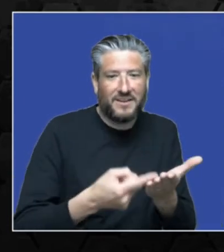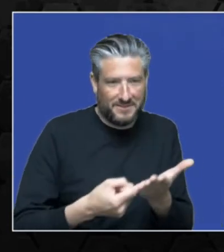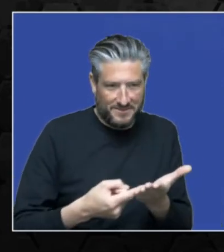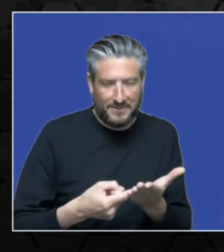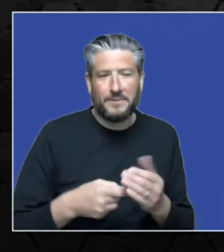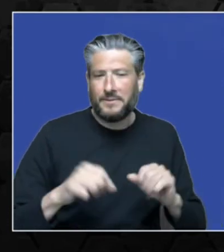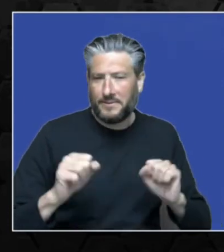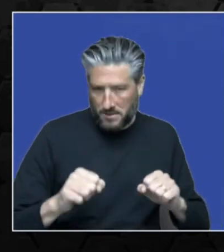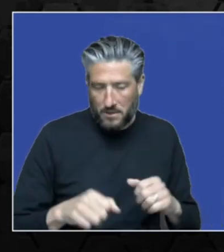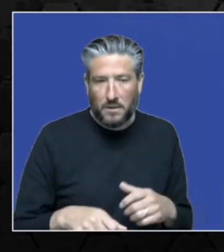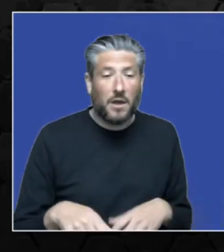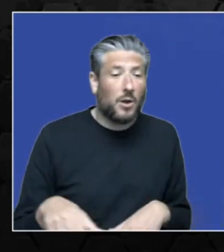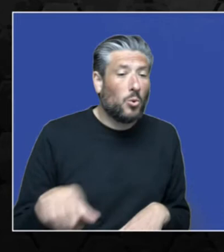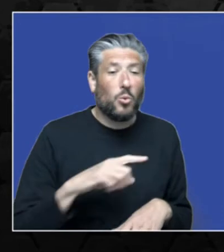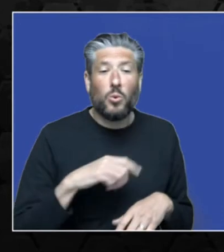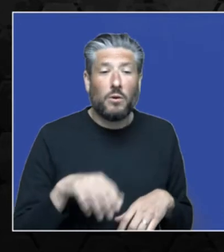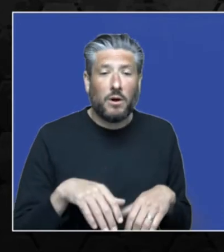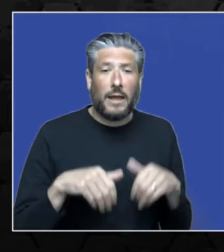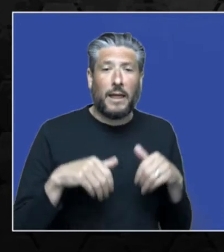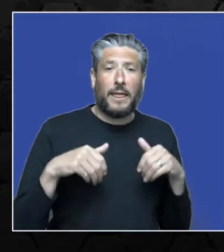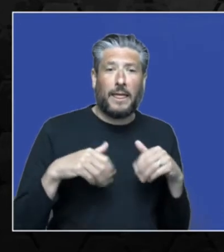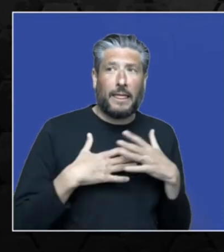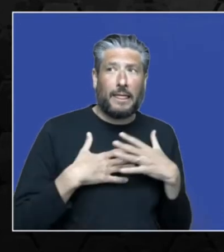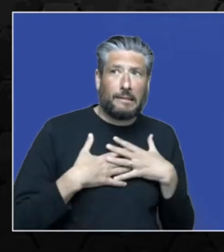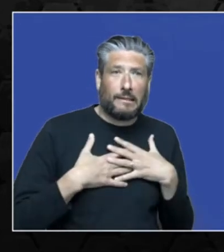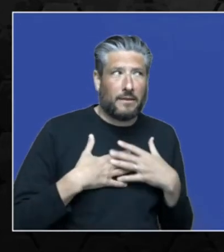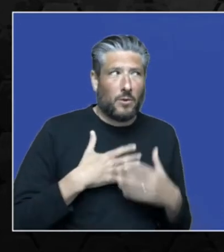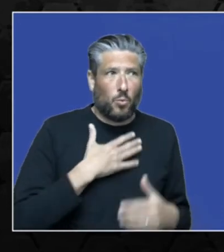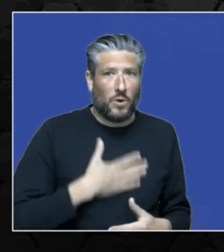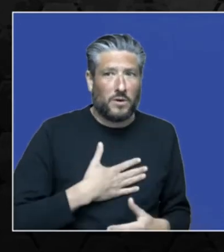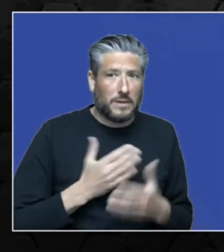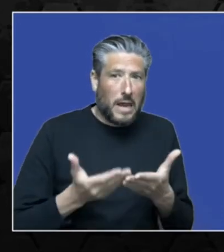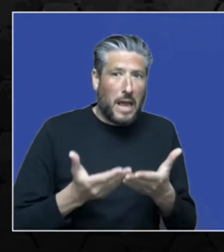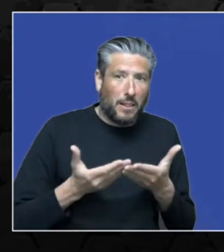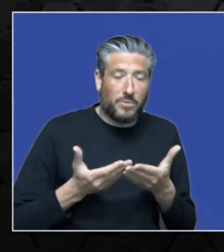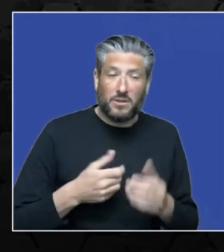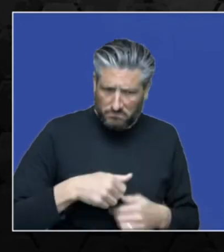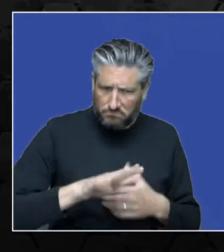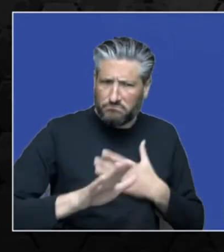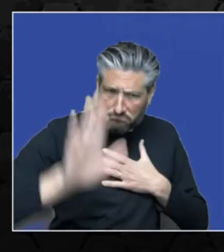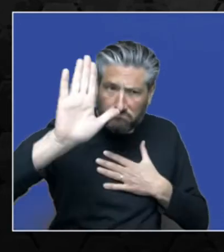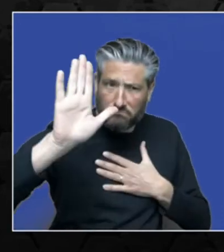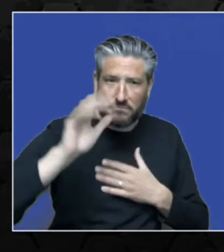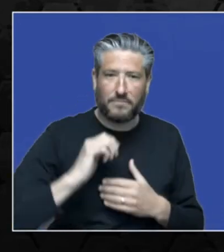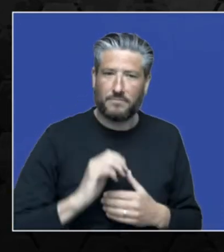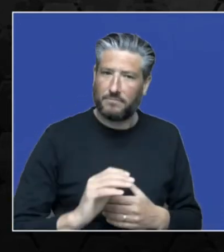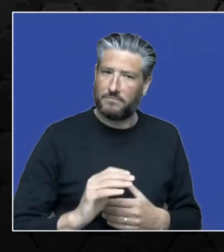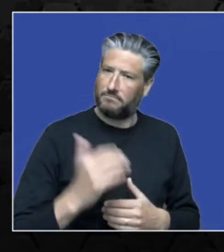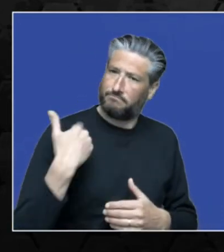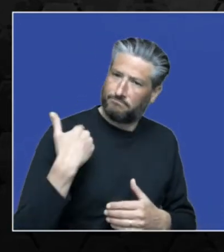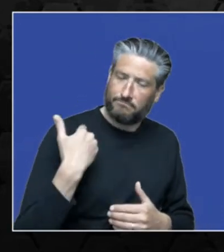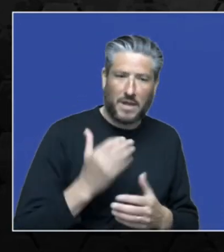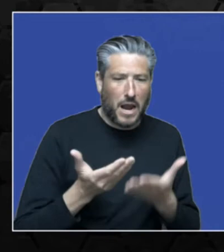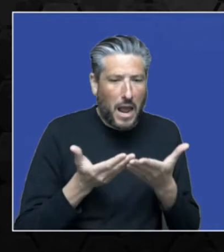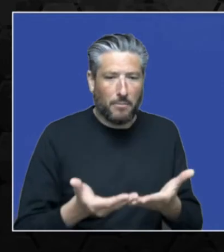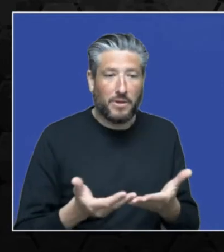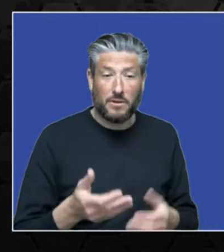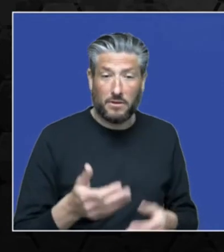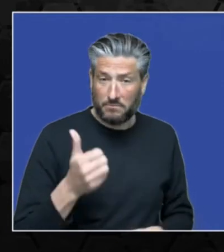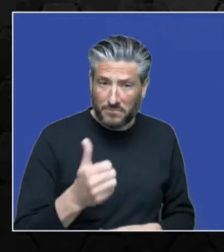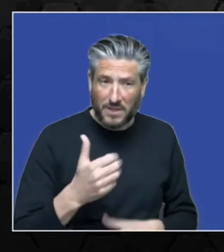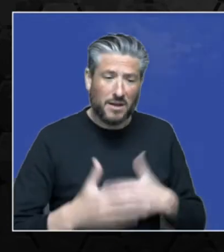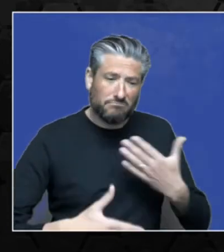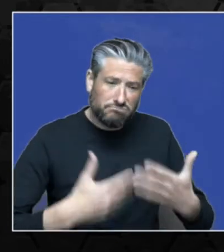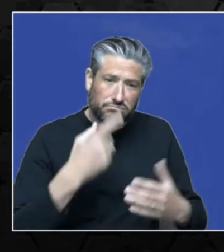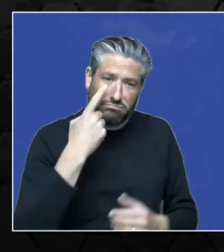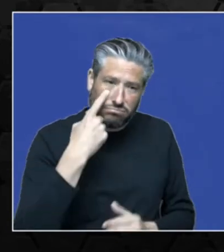hesitate to reach out, ask for help. Learn from your mentors. Yeah, just keep applying, keep making projects, and yeah, now I'll be happy to take any